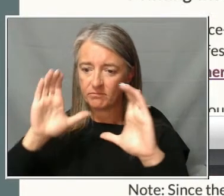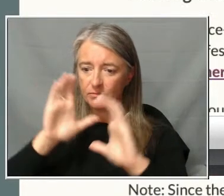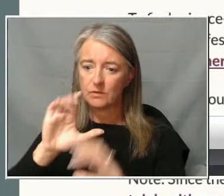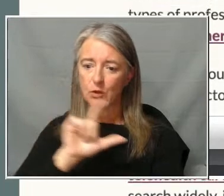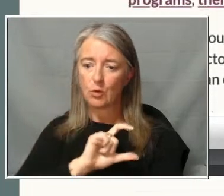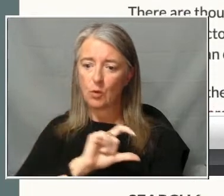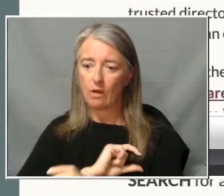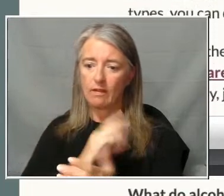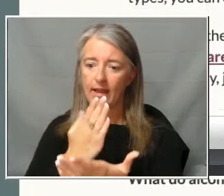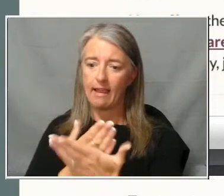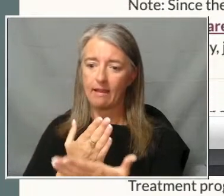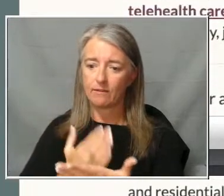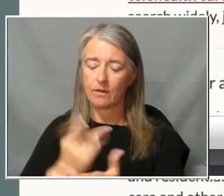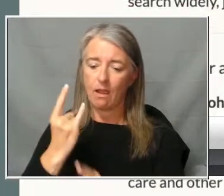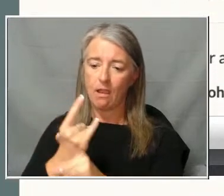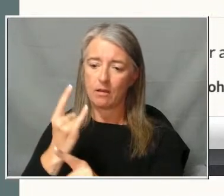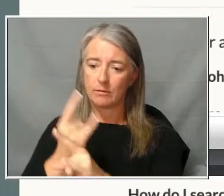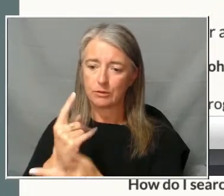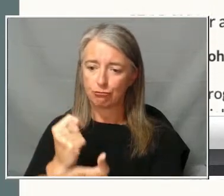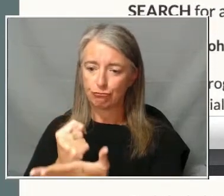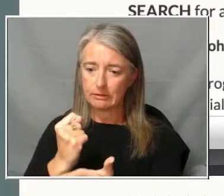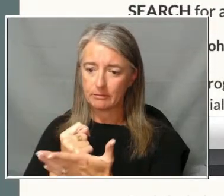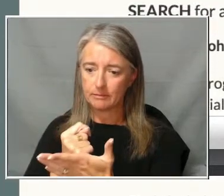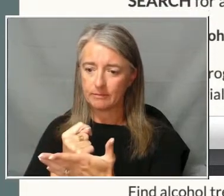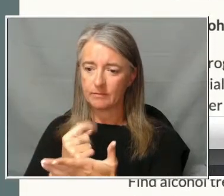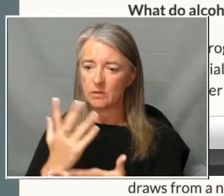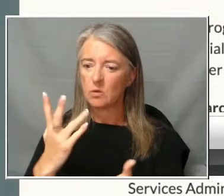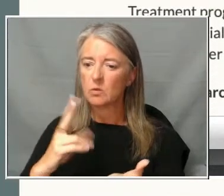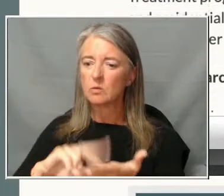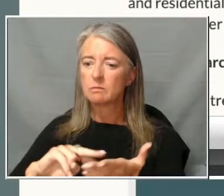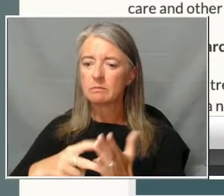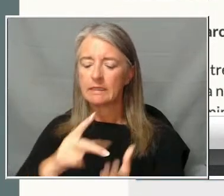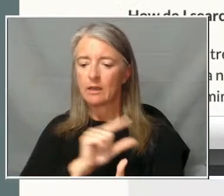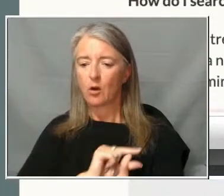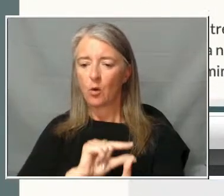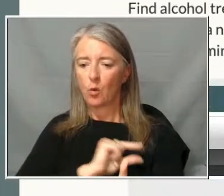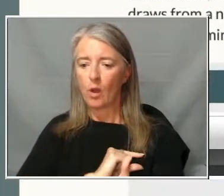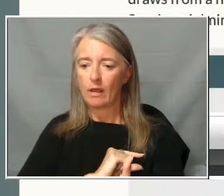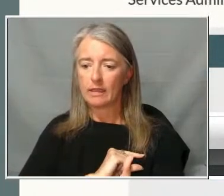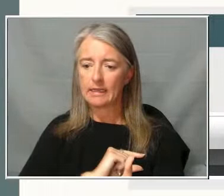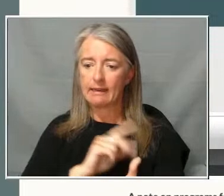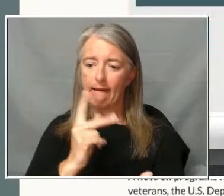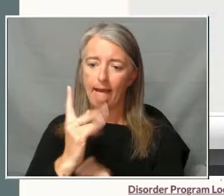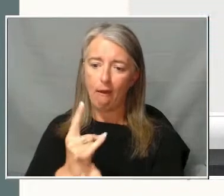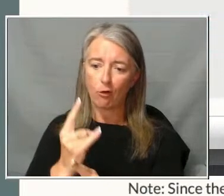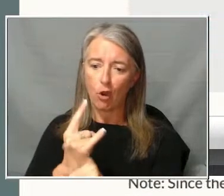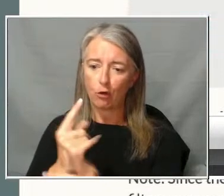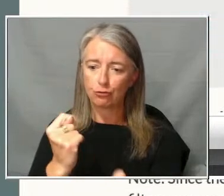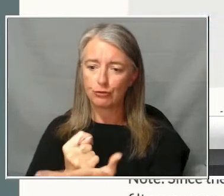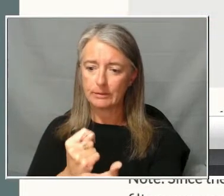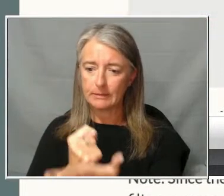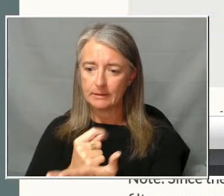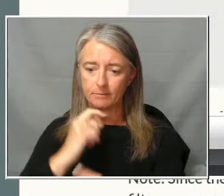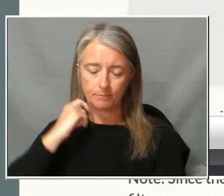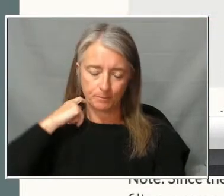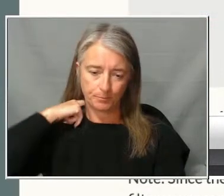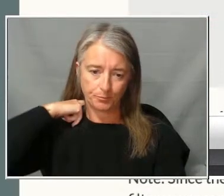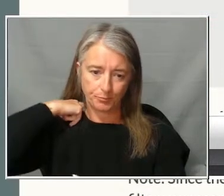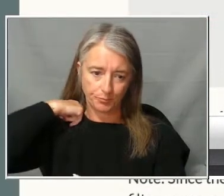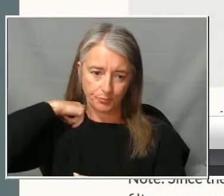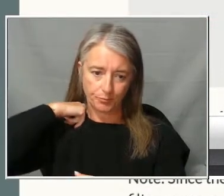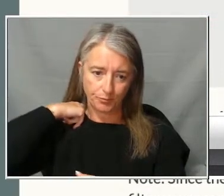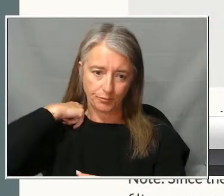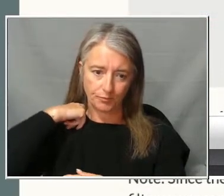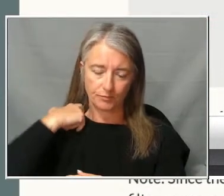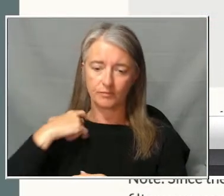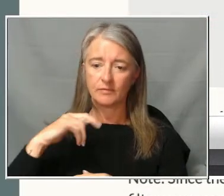evidence-based alcohol treatment. So what is quality alcohol treatment? Well, I think this